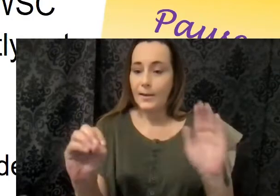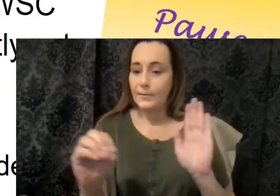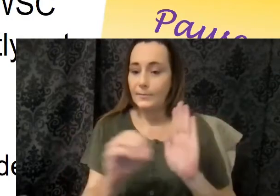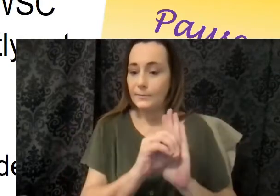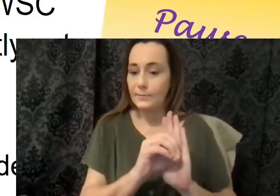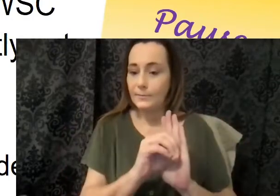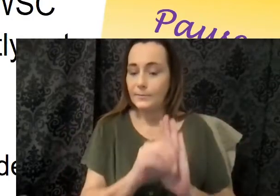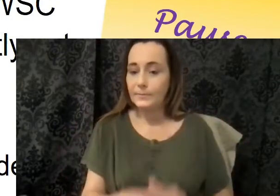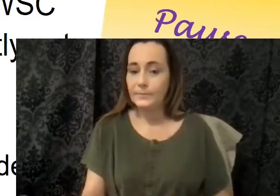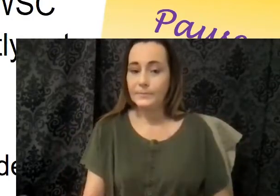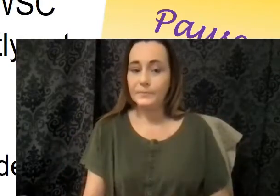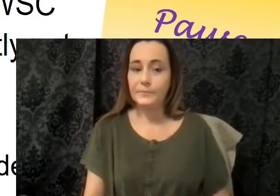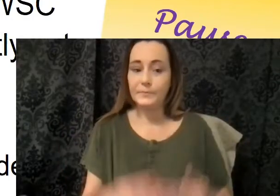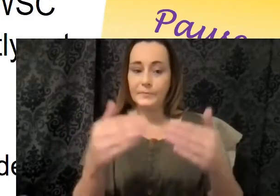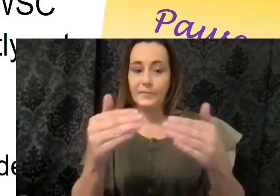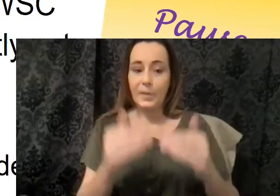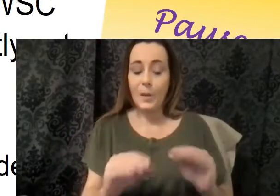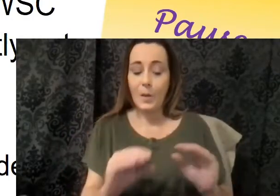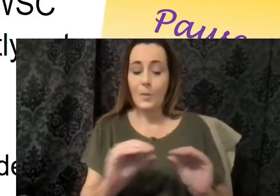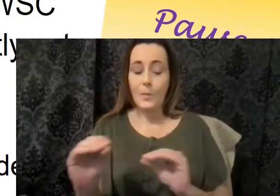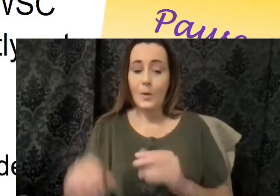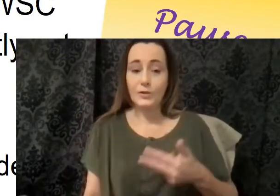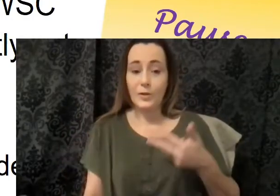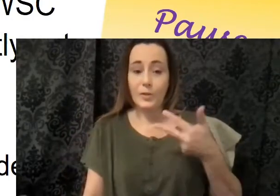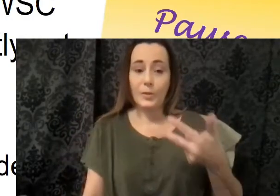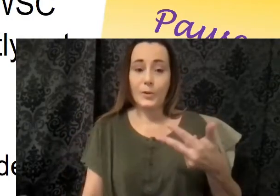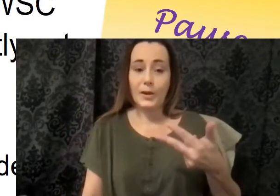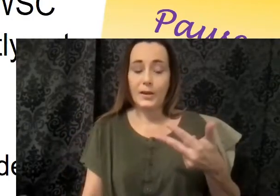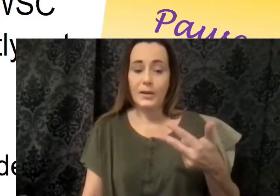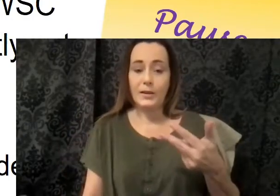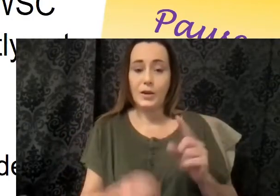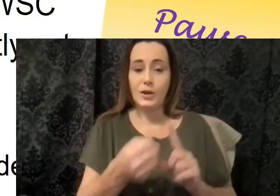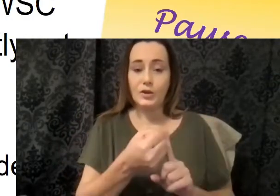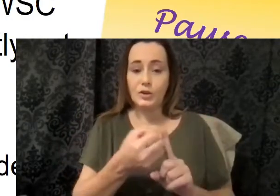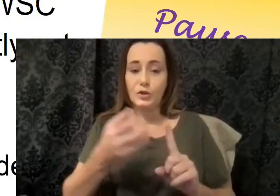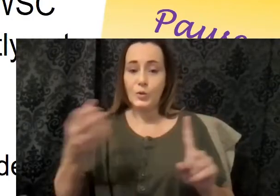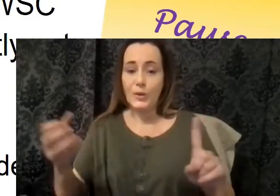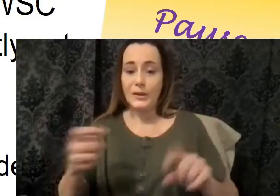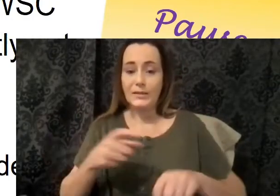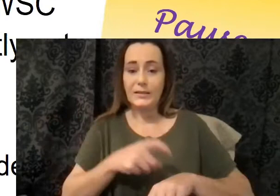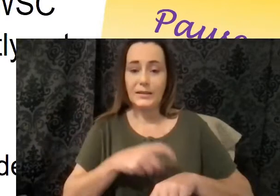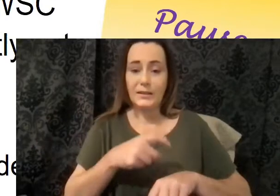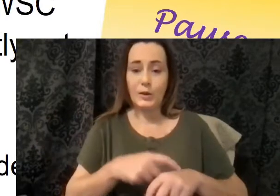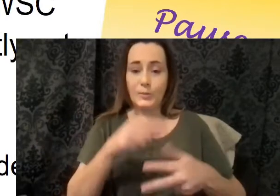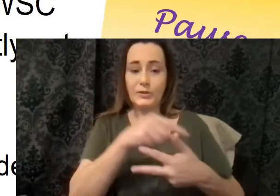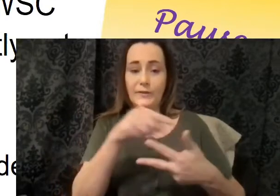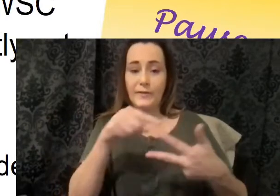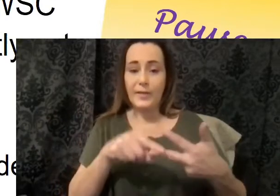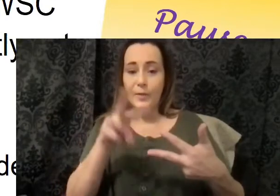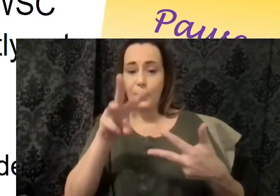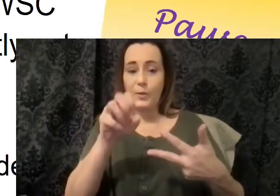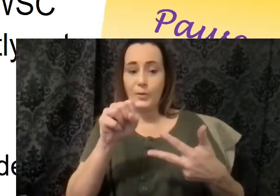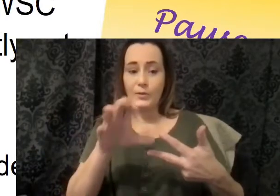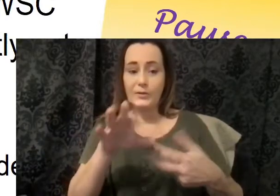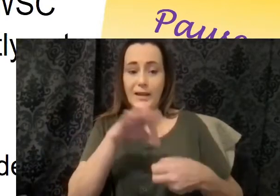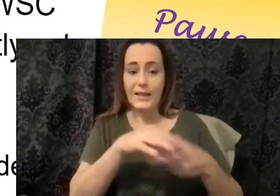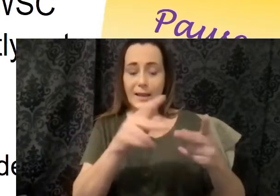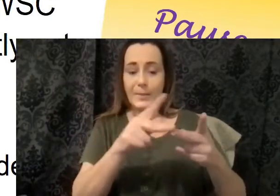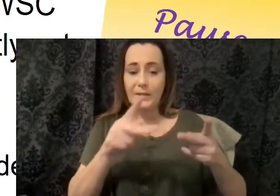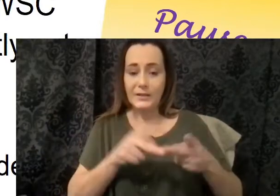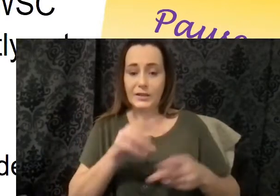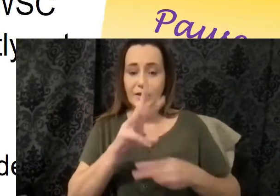I'll go to motion 3, to extend terms of the 3 World Service Conference elected positions on the World